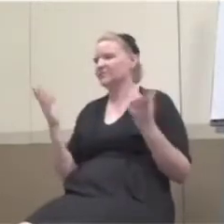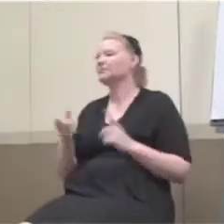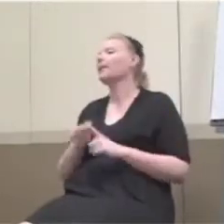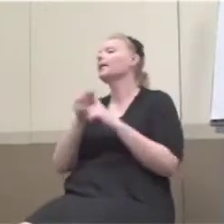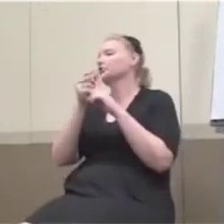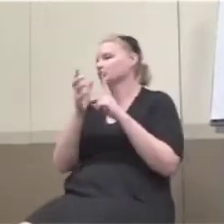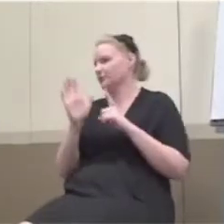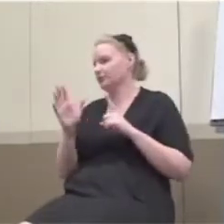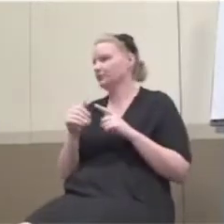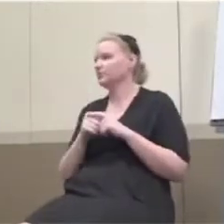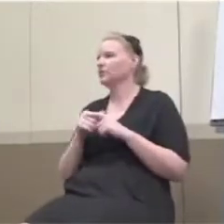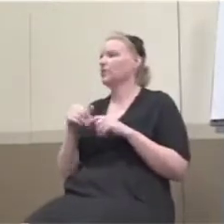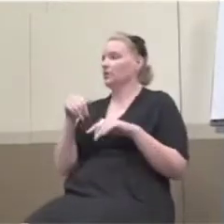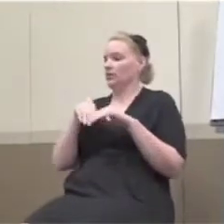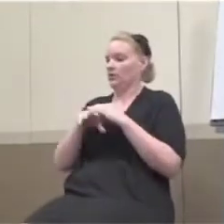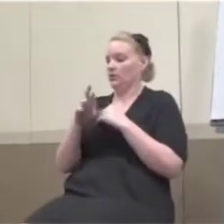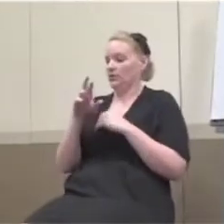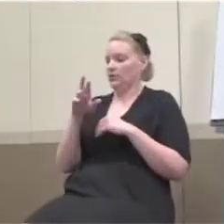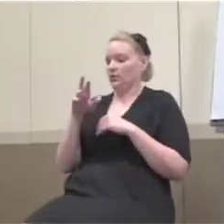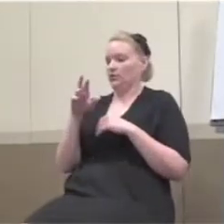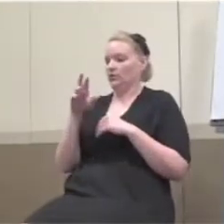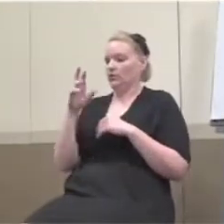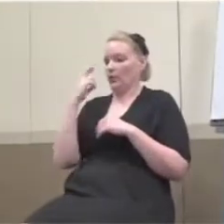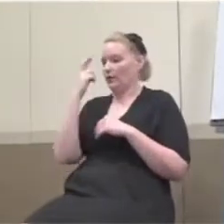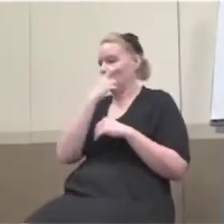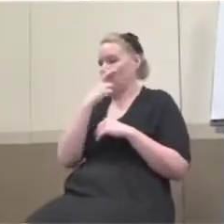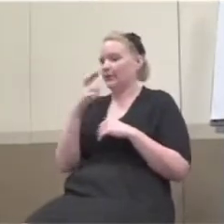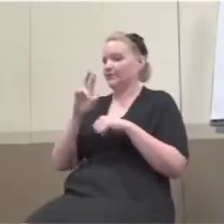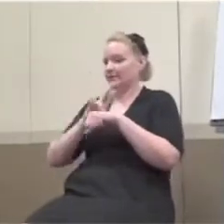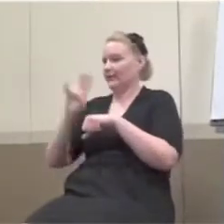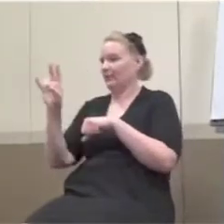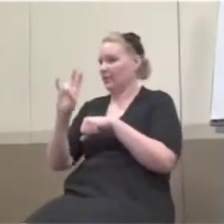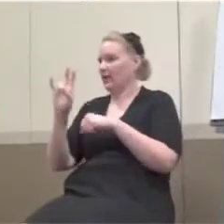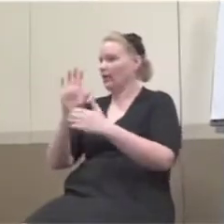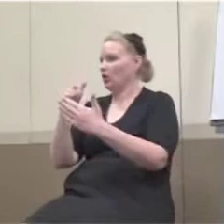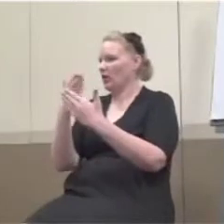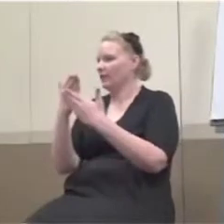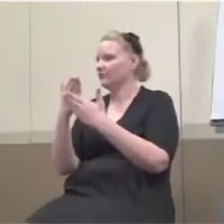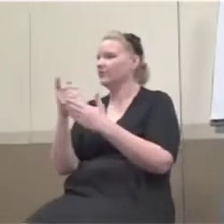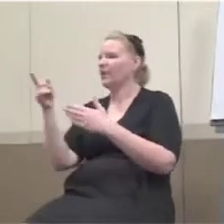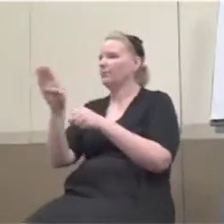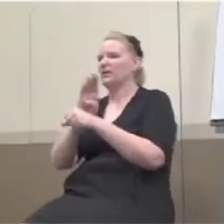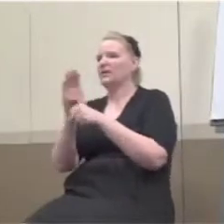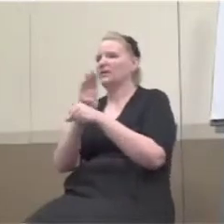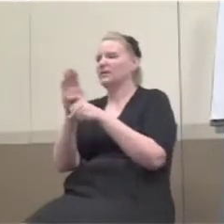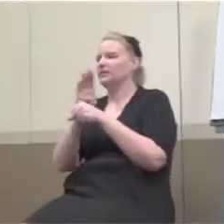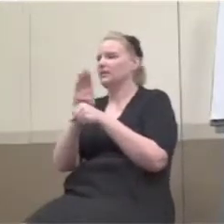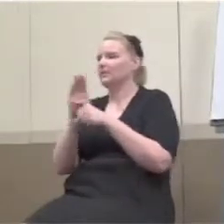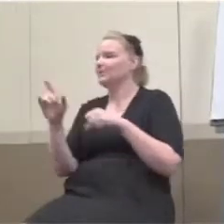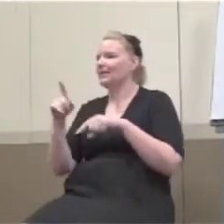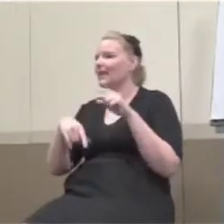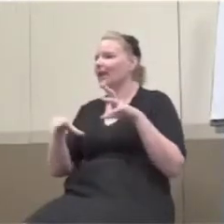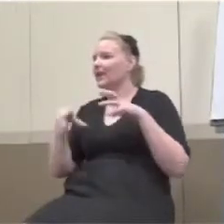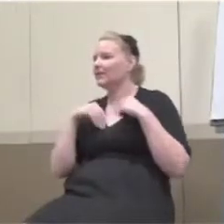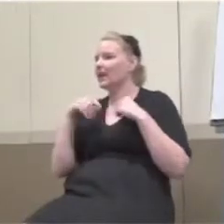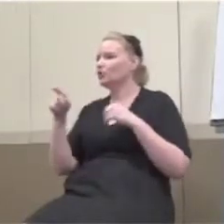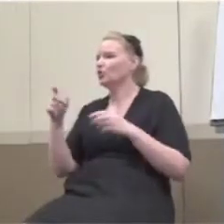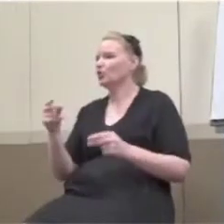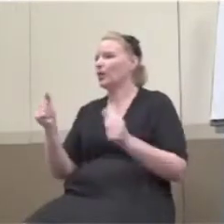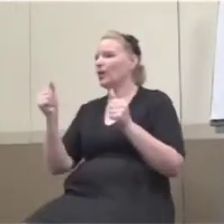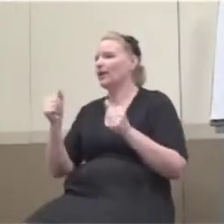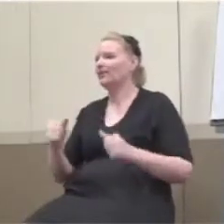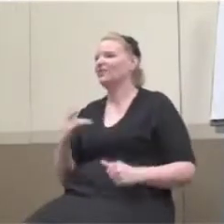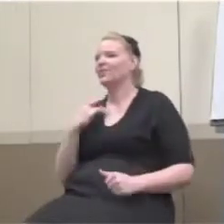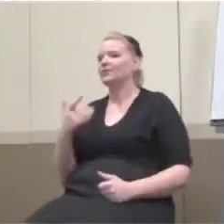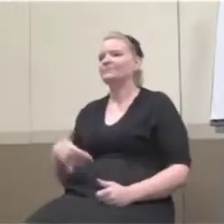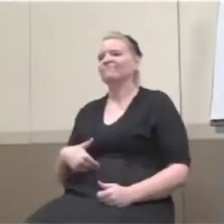event. You go out to the restaurant, you've made reservations for 7 o'clock, you arrive at 7 o'clock and they're busy. They can't take you right away. So you're a little